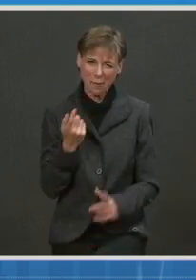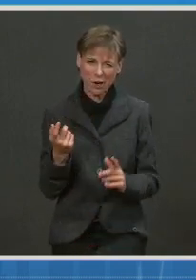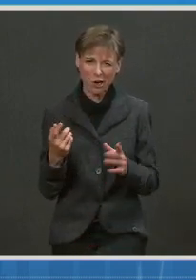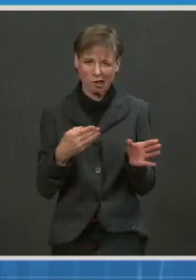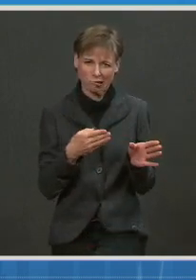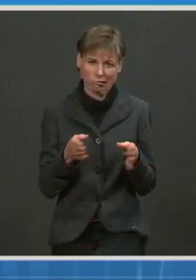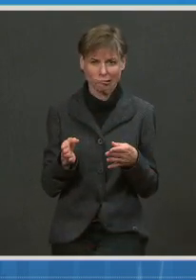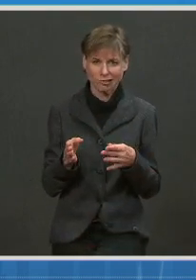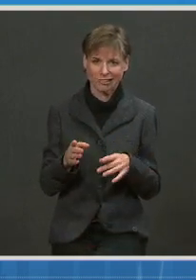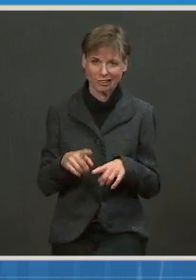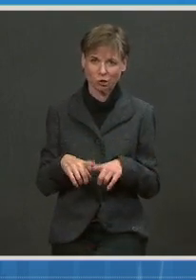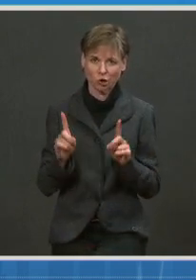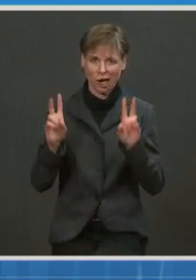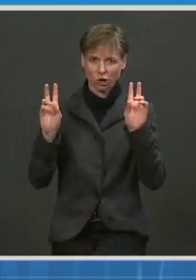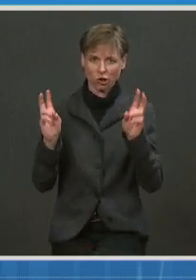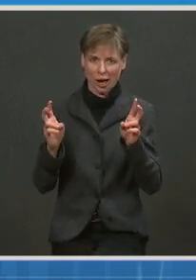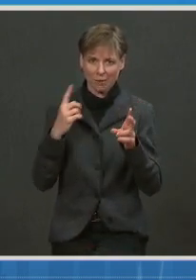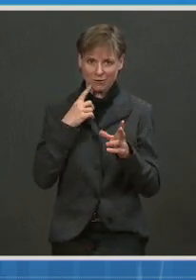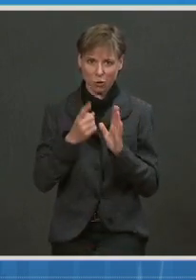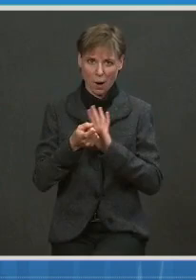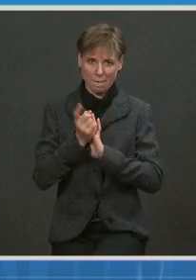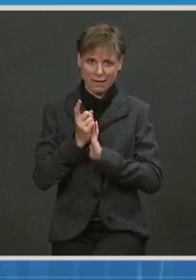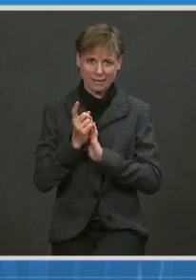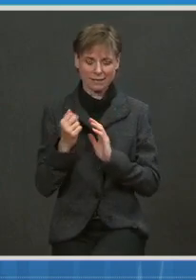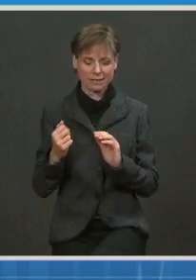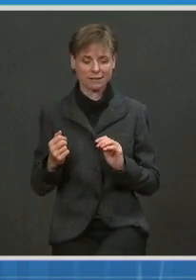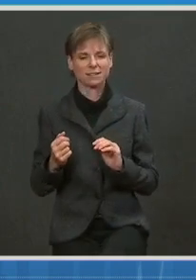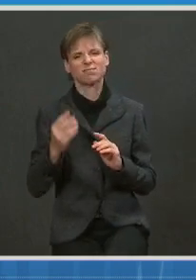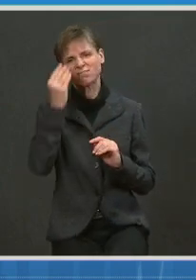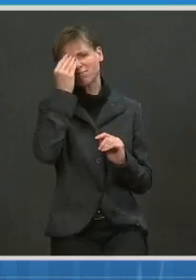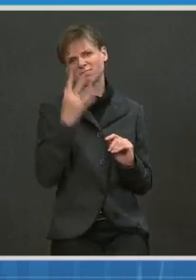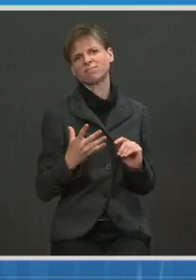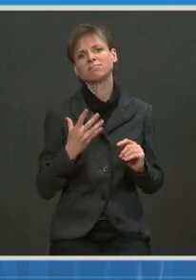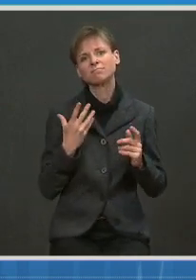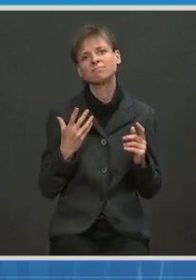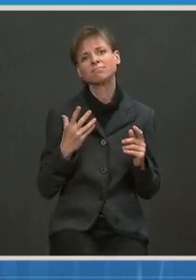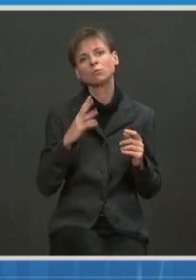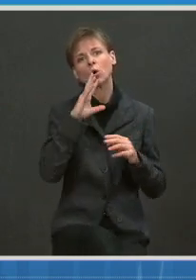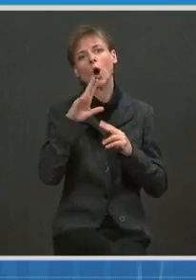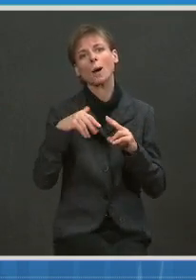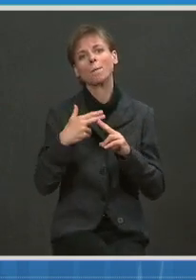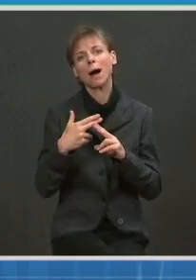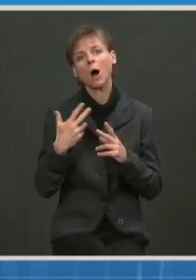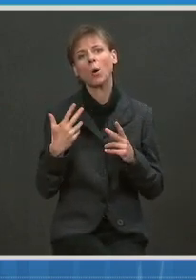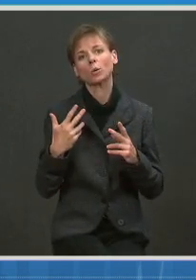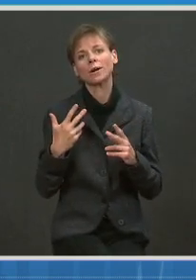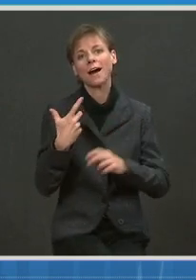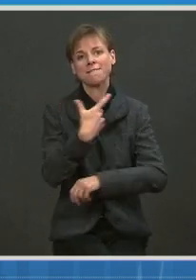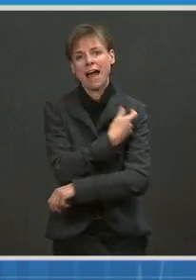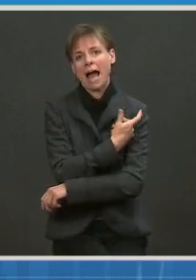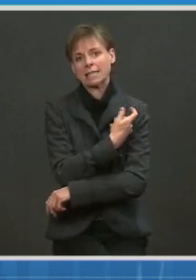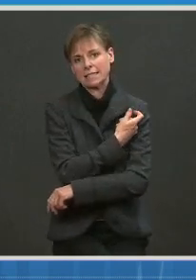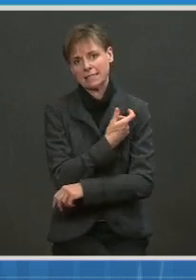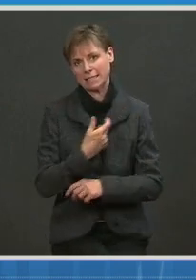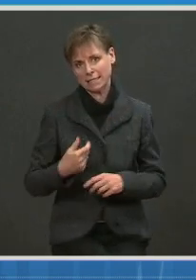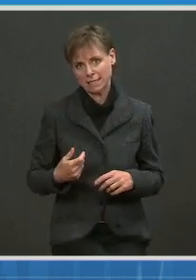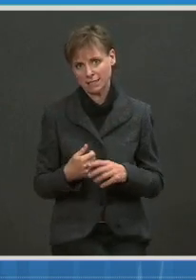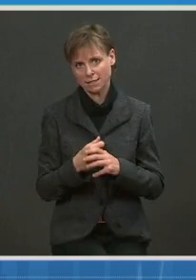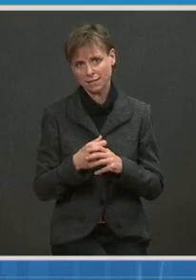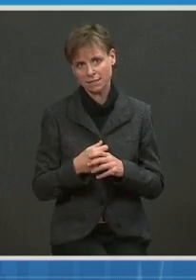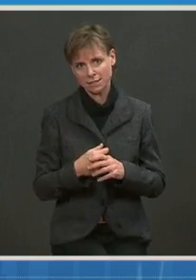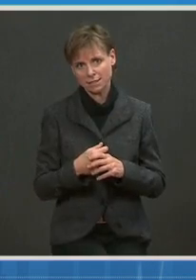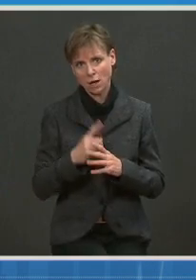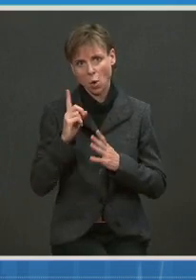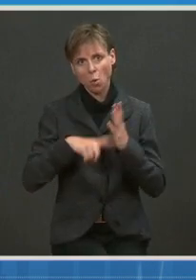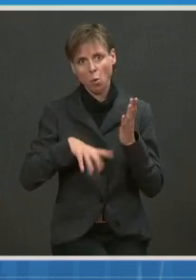just for the next minute or two to give you an update in the context of vaccines and what we are learning in